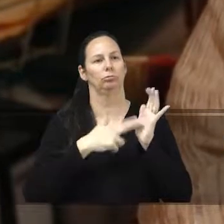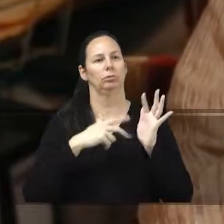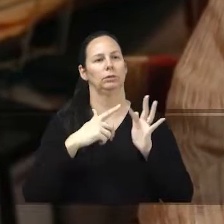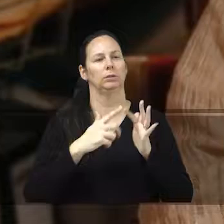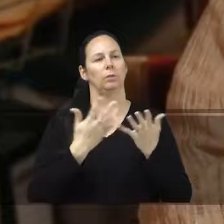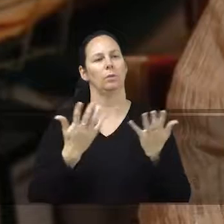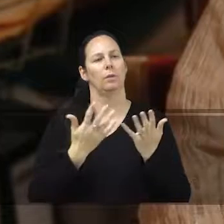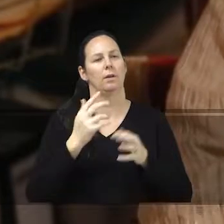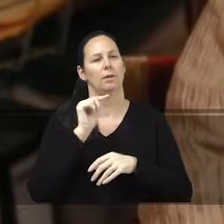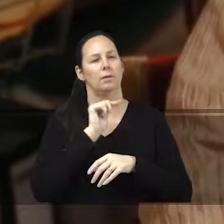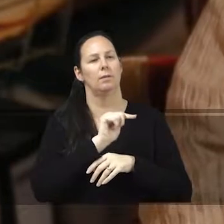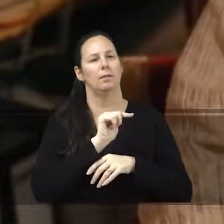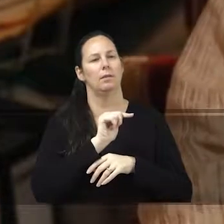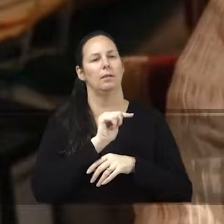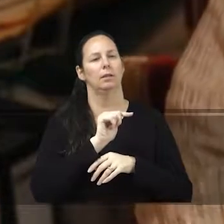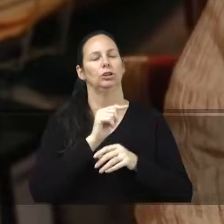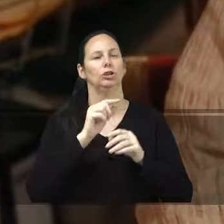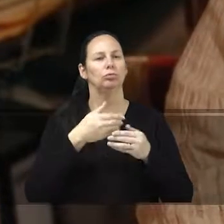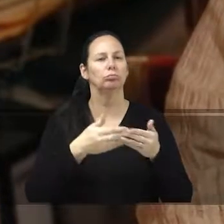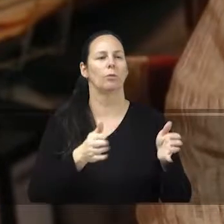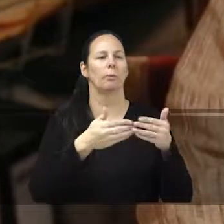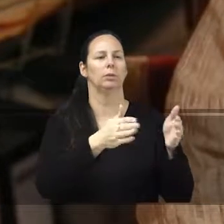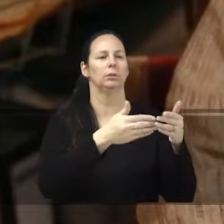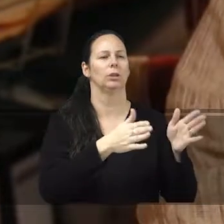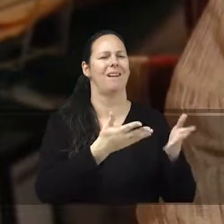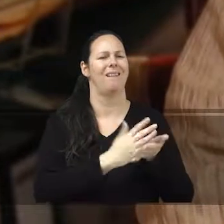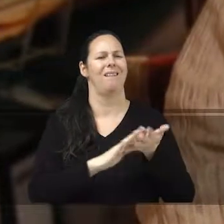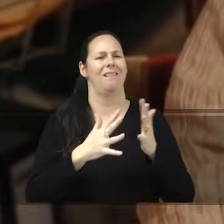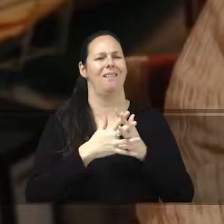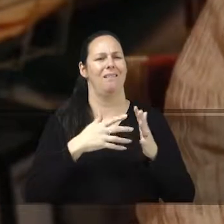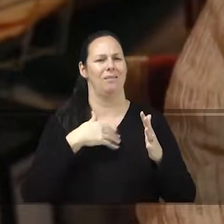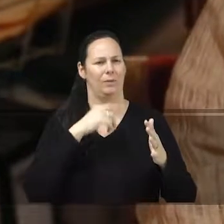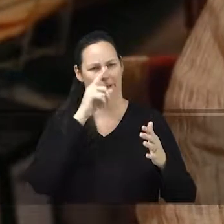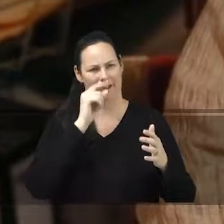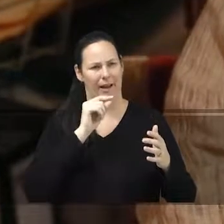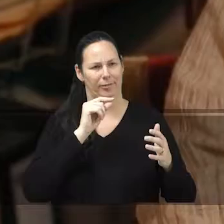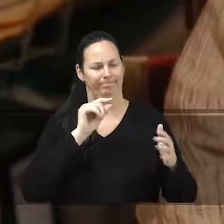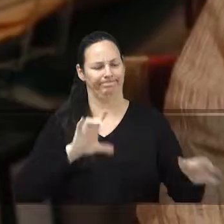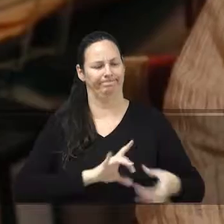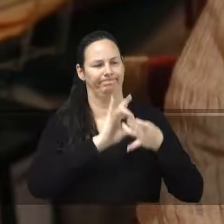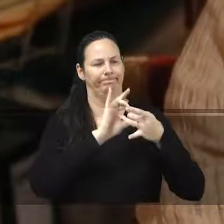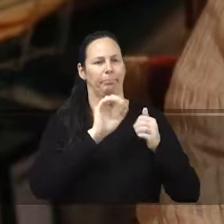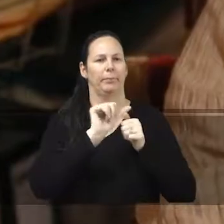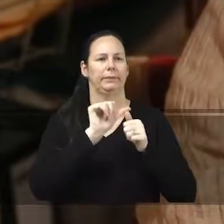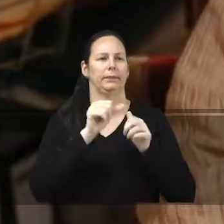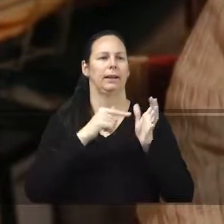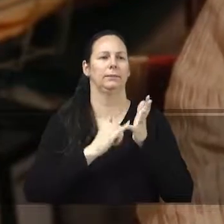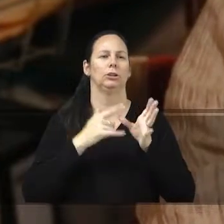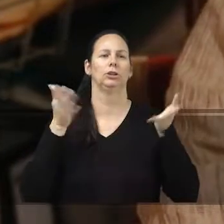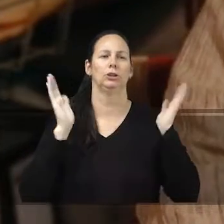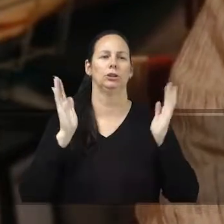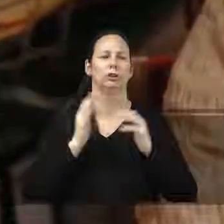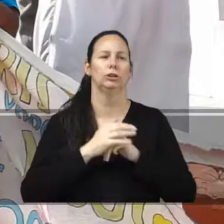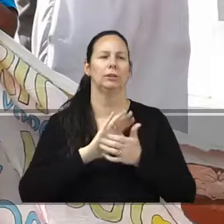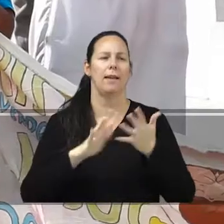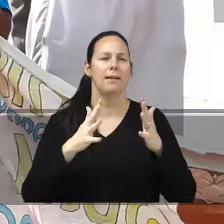we become more transparent, how do we appear less bureaucratic, mm-hmm. how do we engage young people, mm-hmm. how